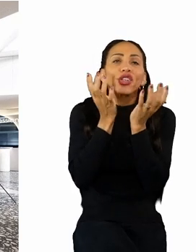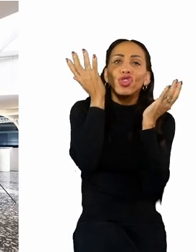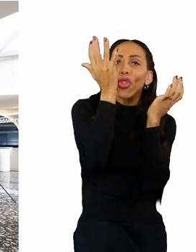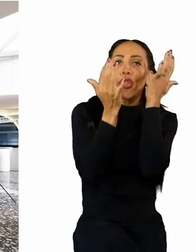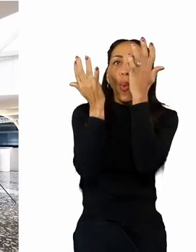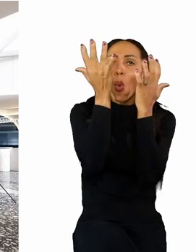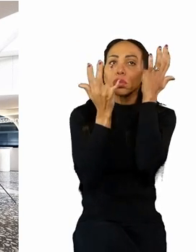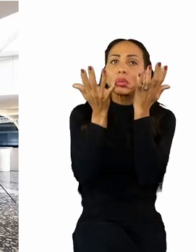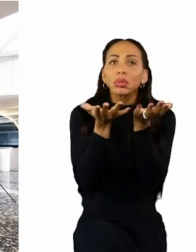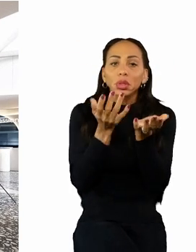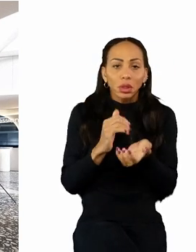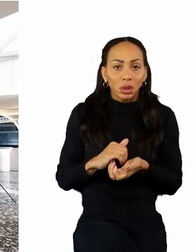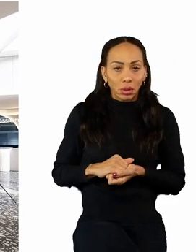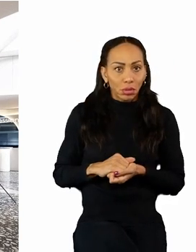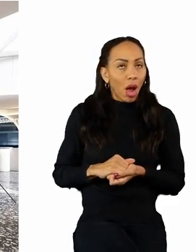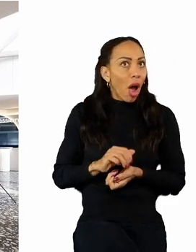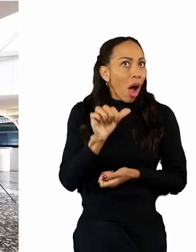all sorts of different things.